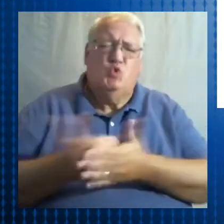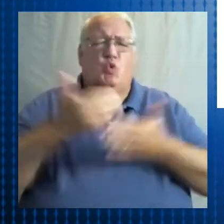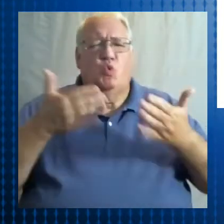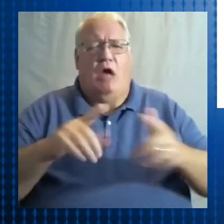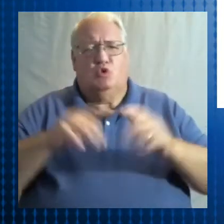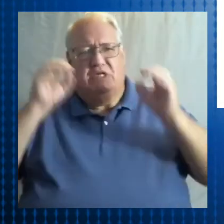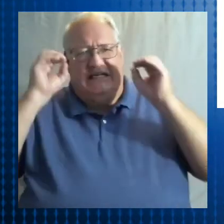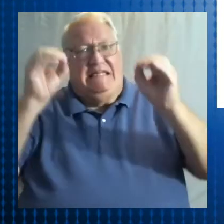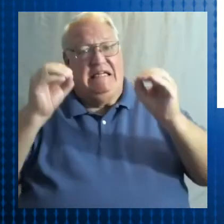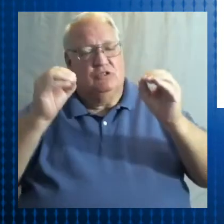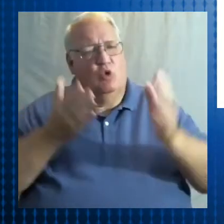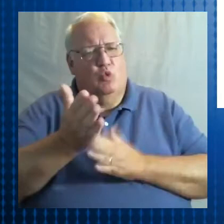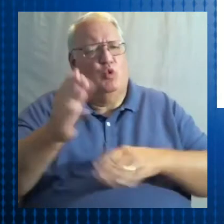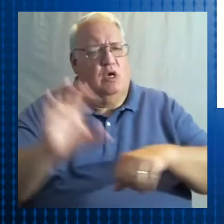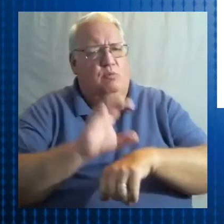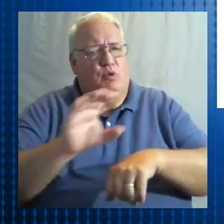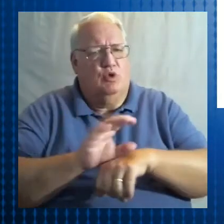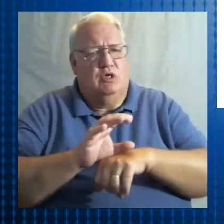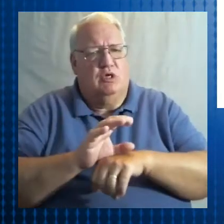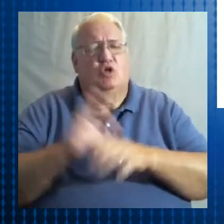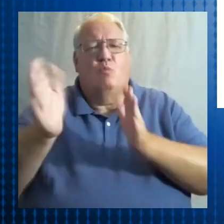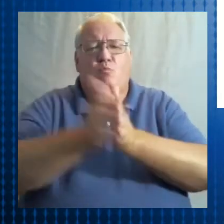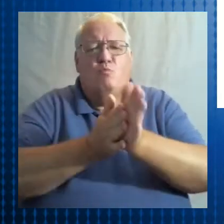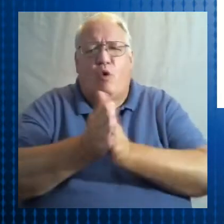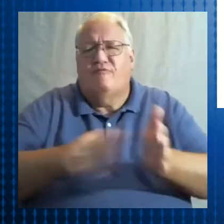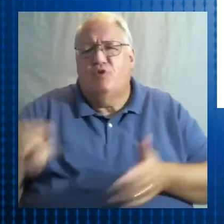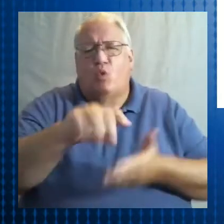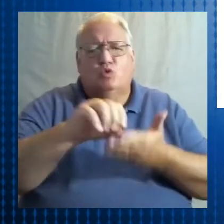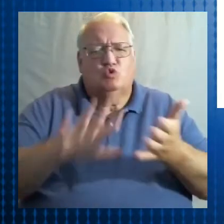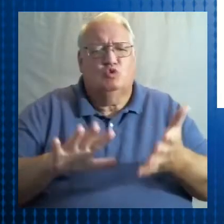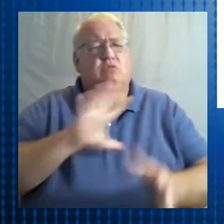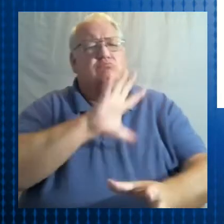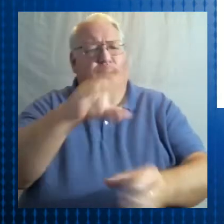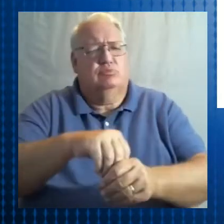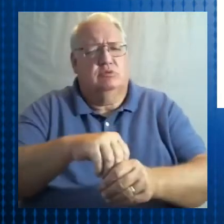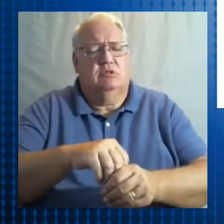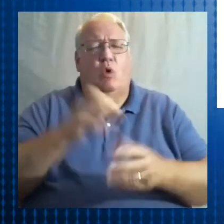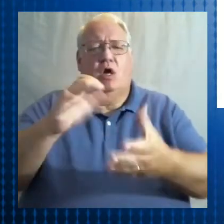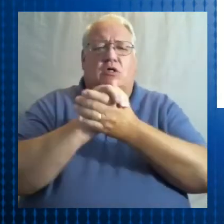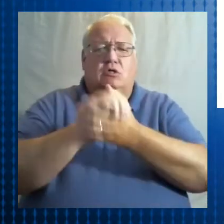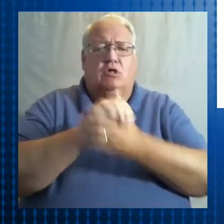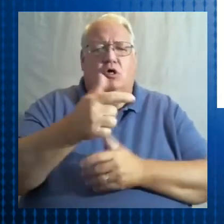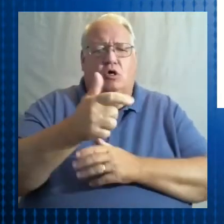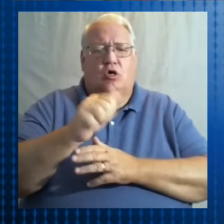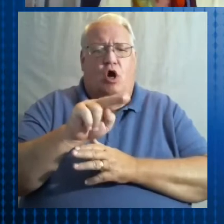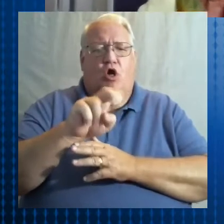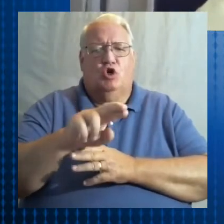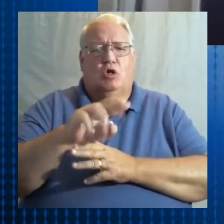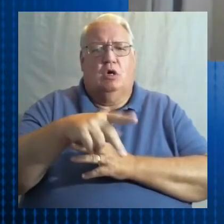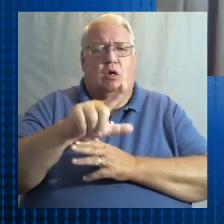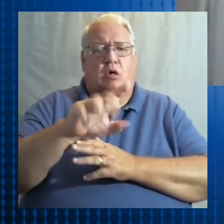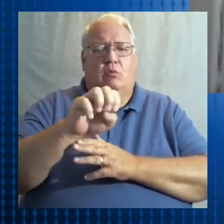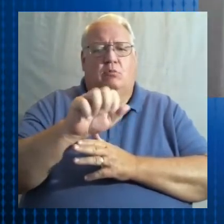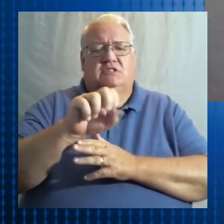and motivate kids to participate. Please join me in congratulating Mr. Garner Pleasant Jr. as